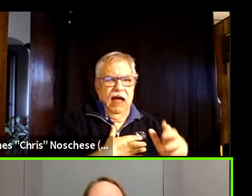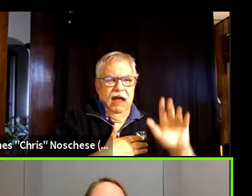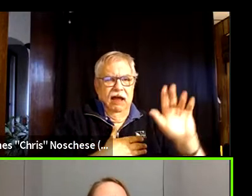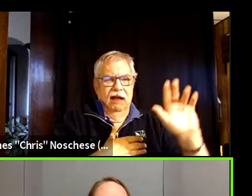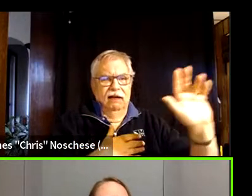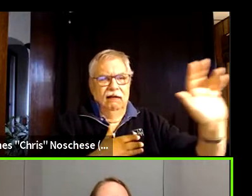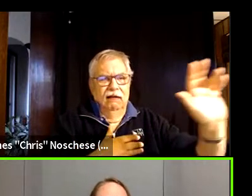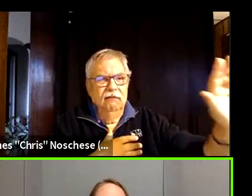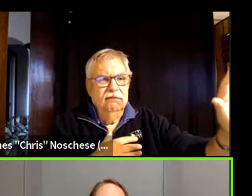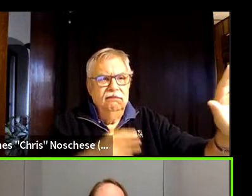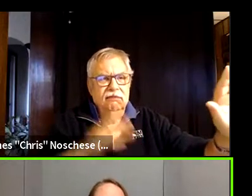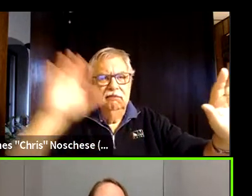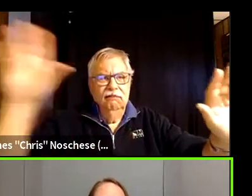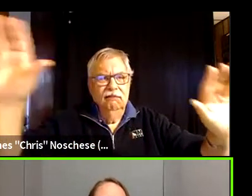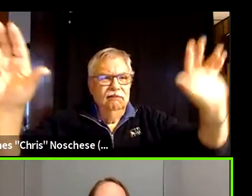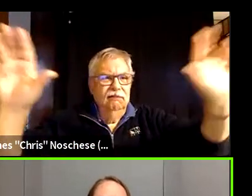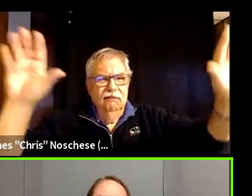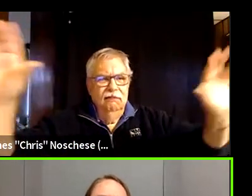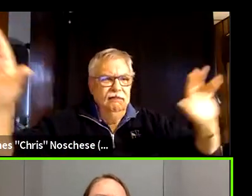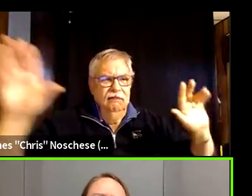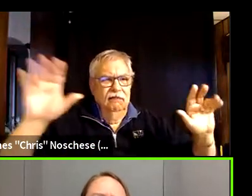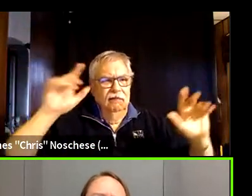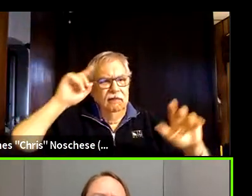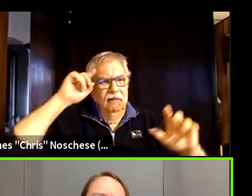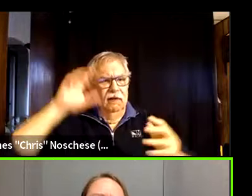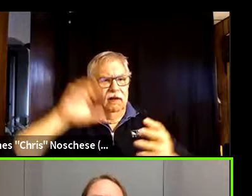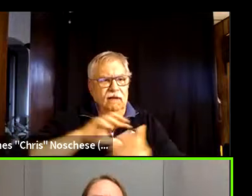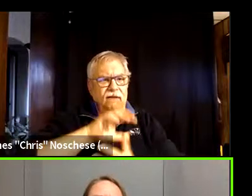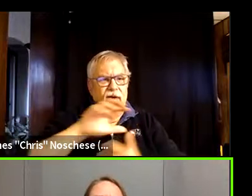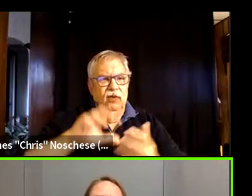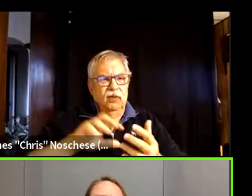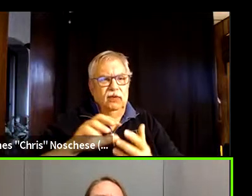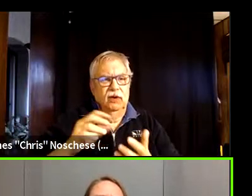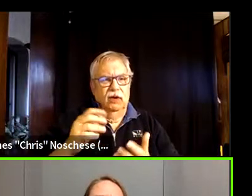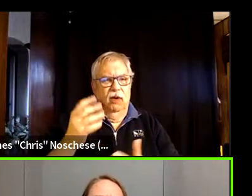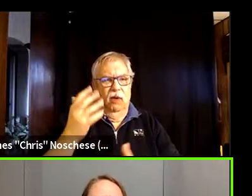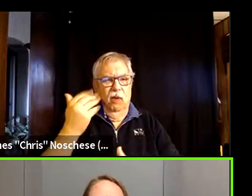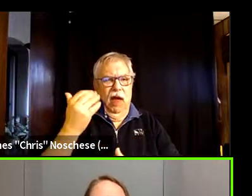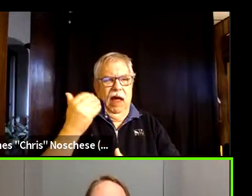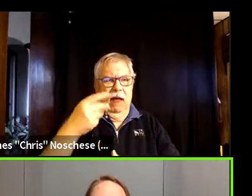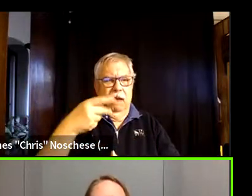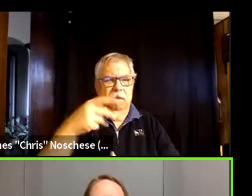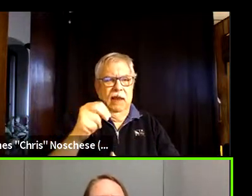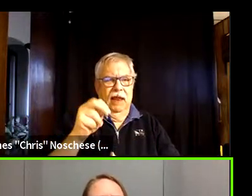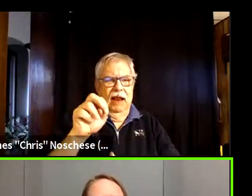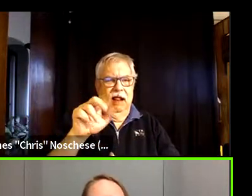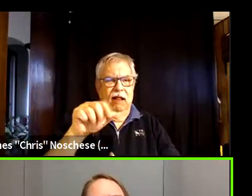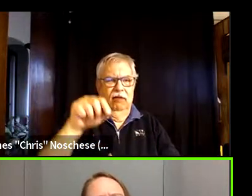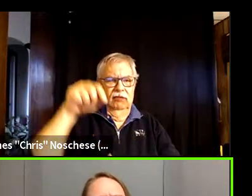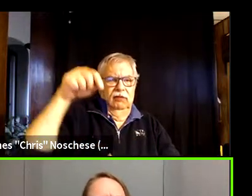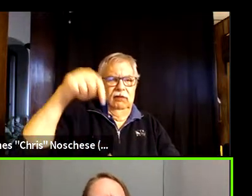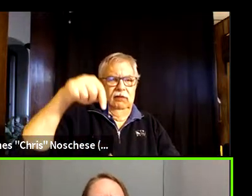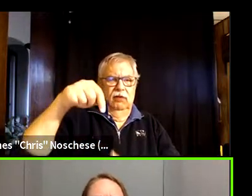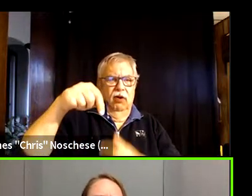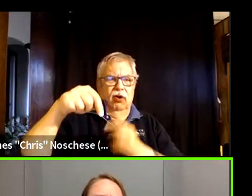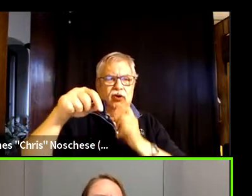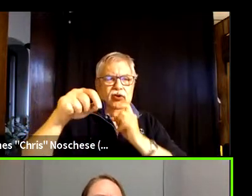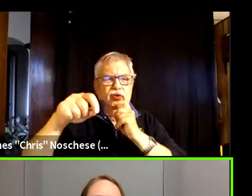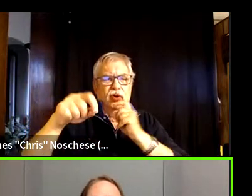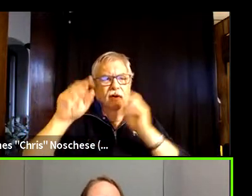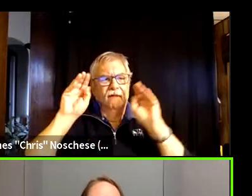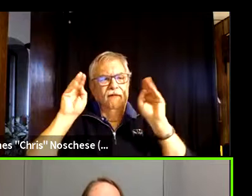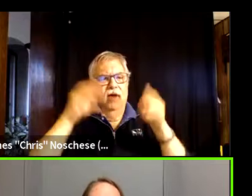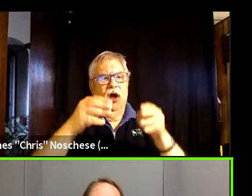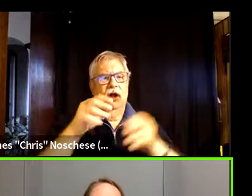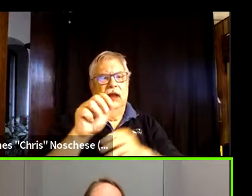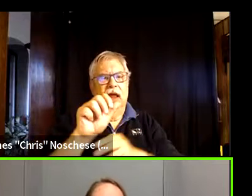there could be a conflict of interest. You know, if someone, I'm a little confused about our role versus this